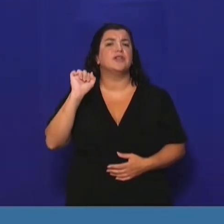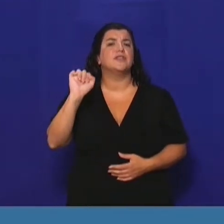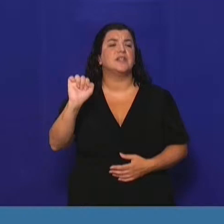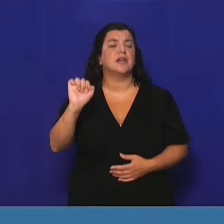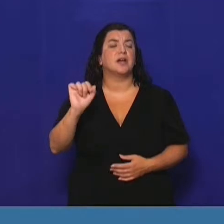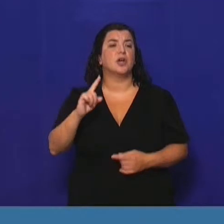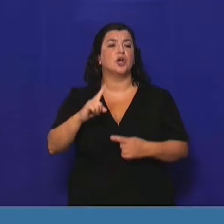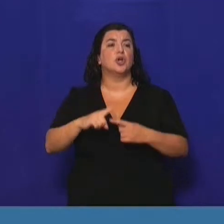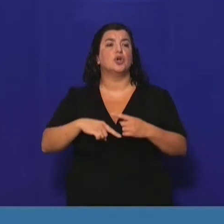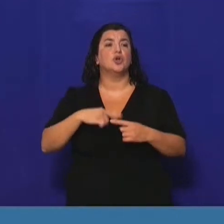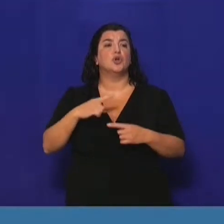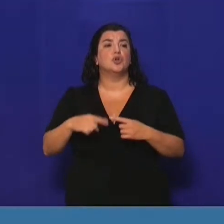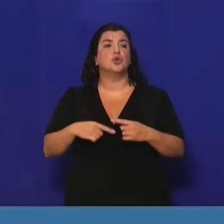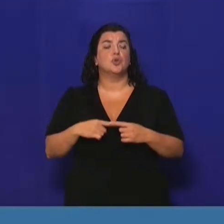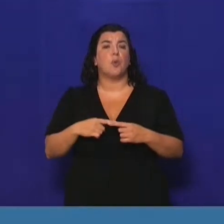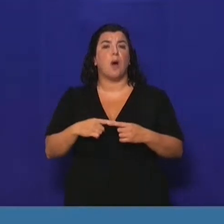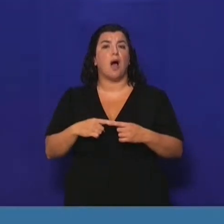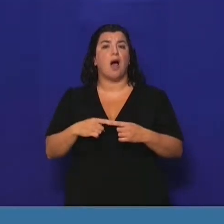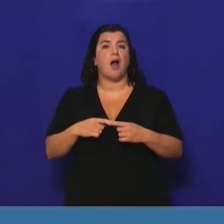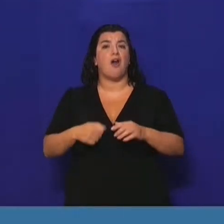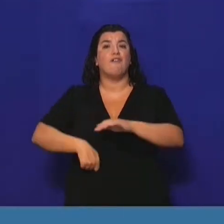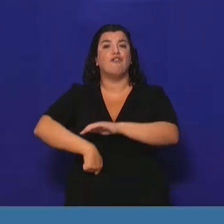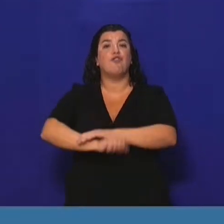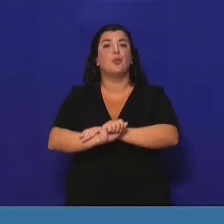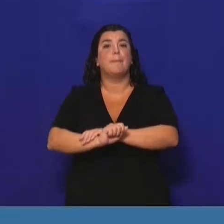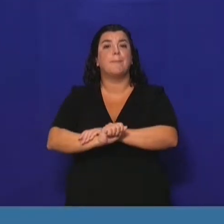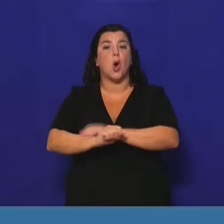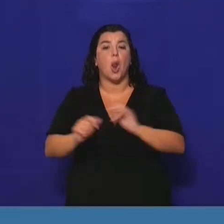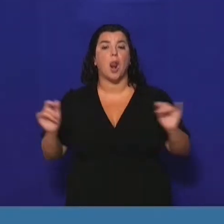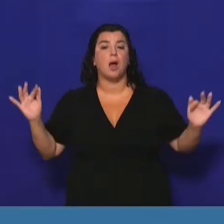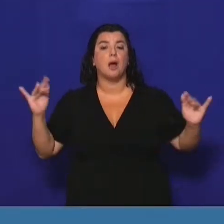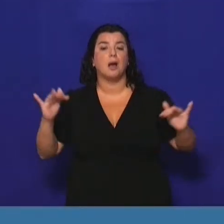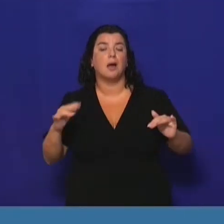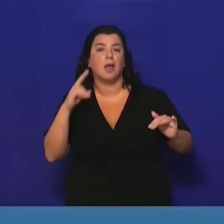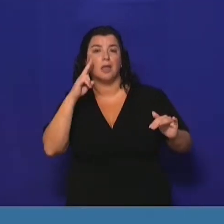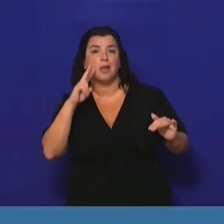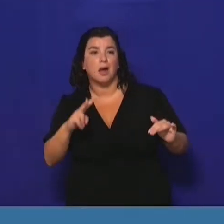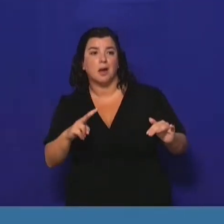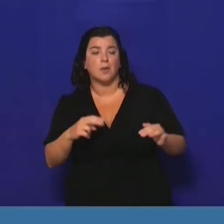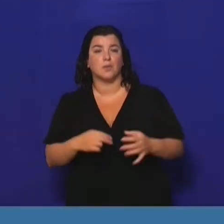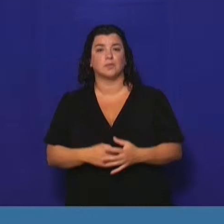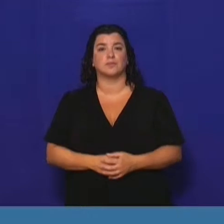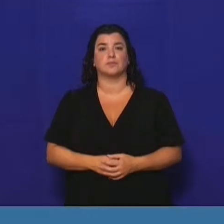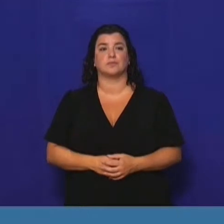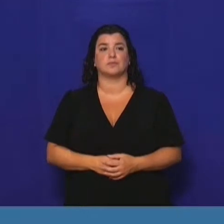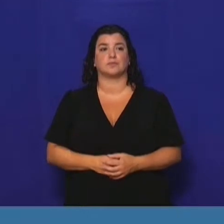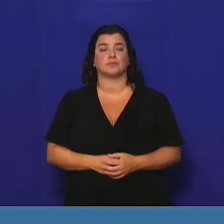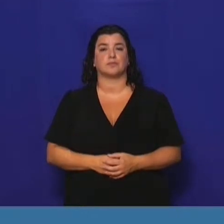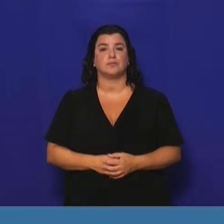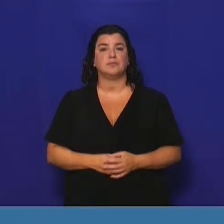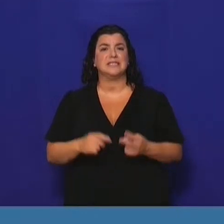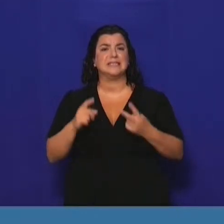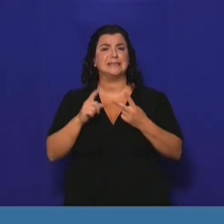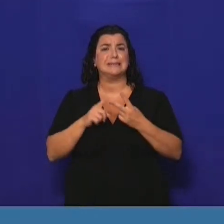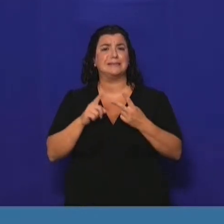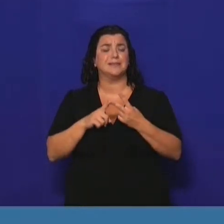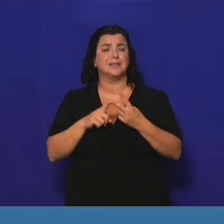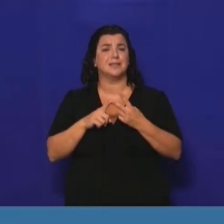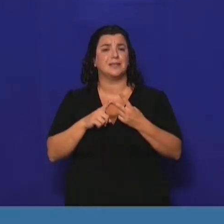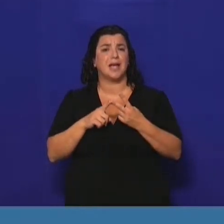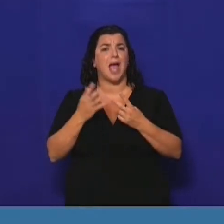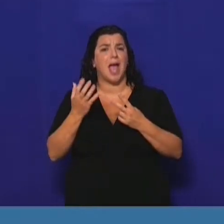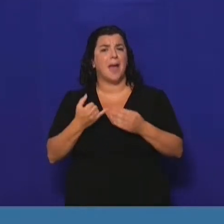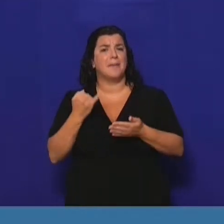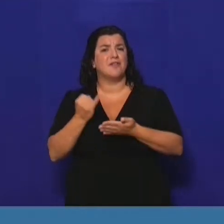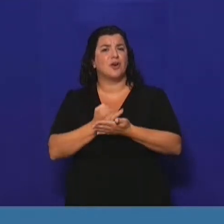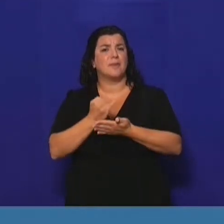returning to football stadiums, even if it's at a reduced capacity. And the second is if there is any update on the number of cases